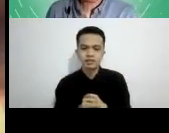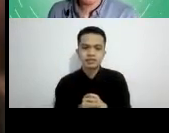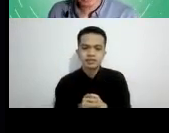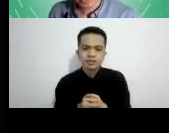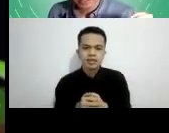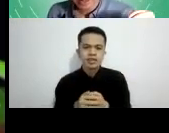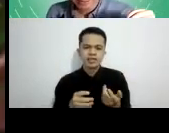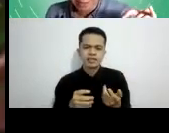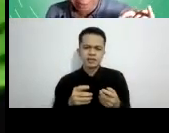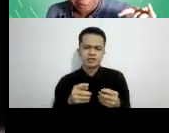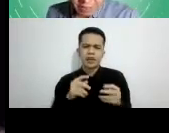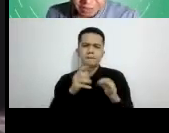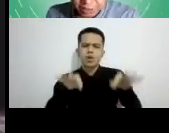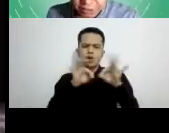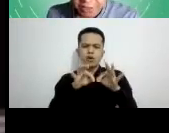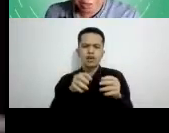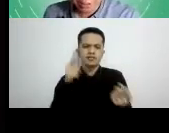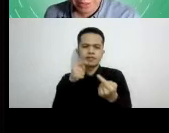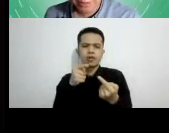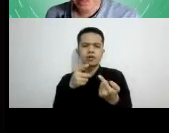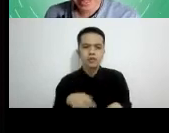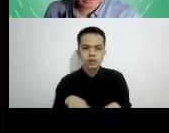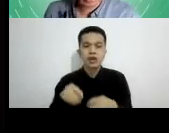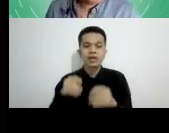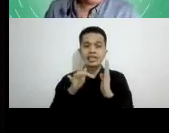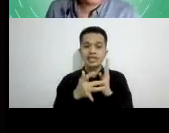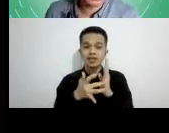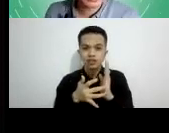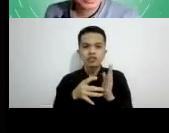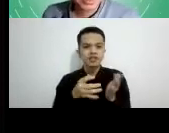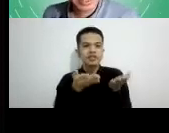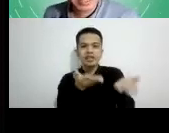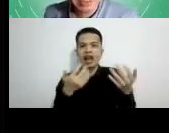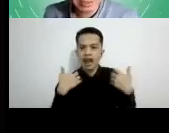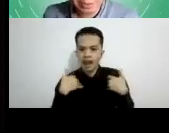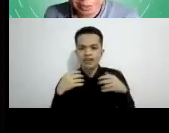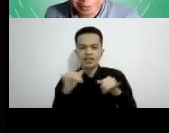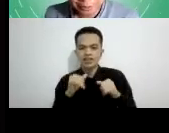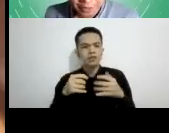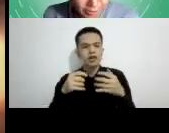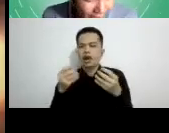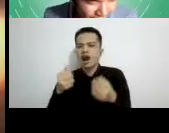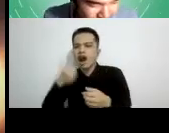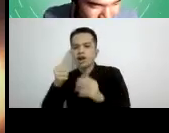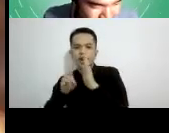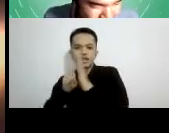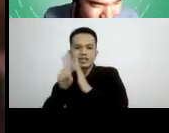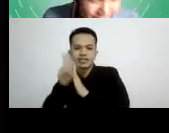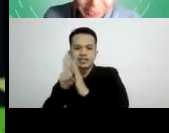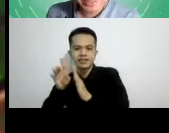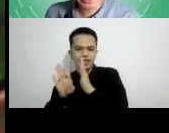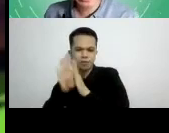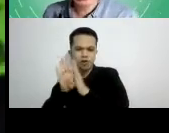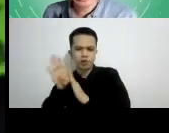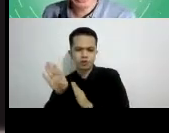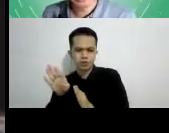part here is that these technologies are coming about, and honestly, there's still many things that are developing. Has